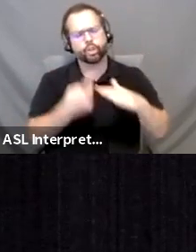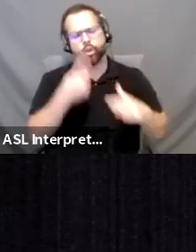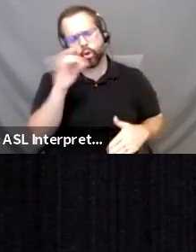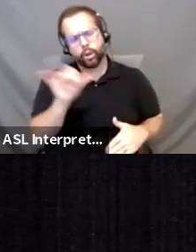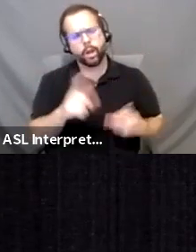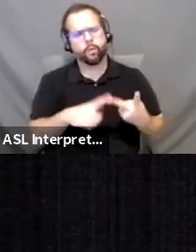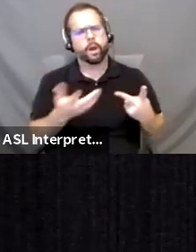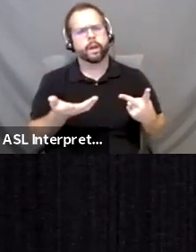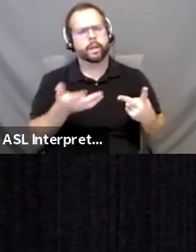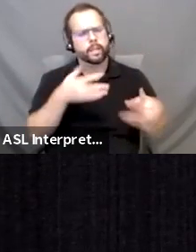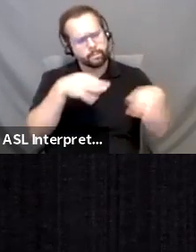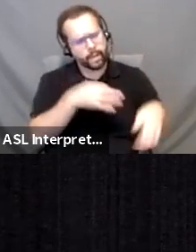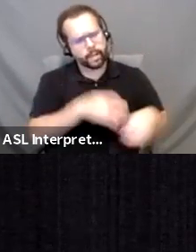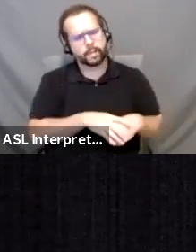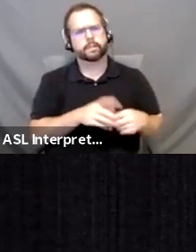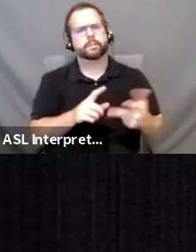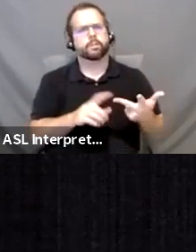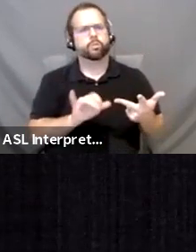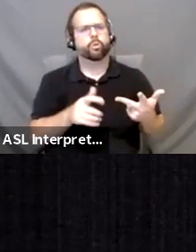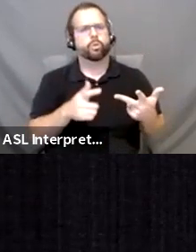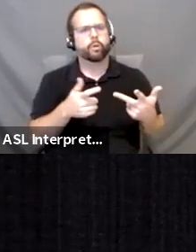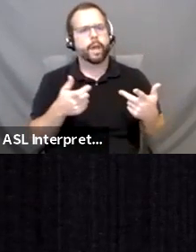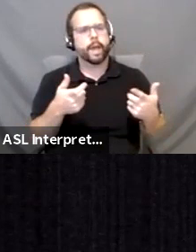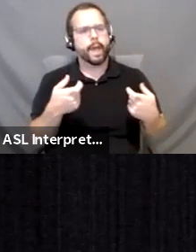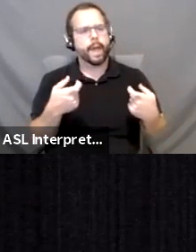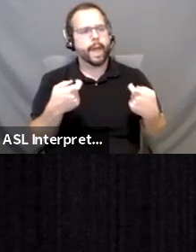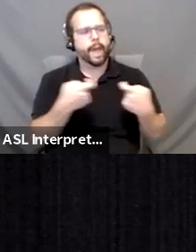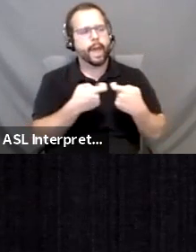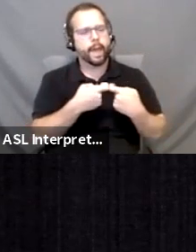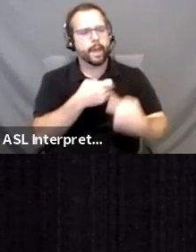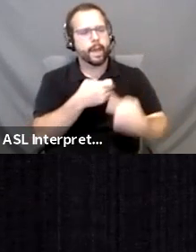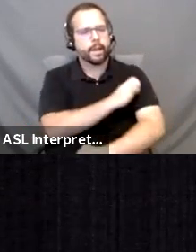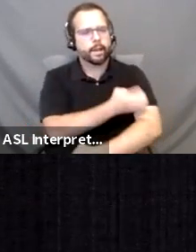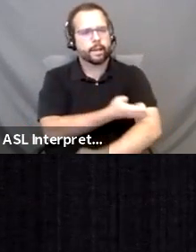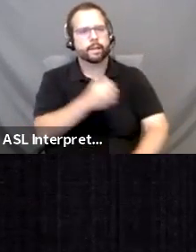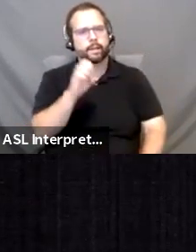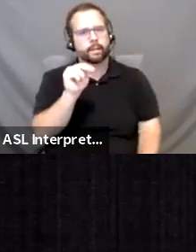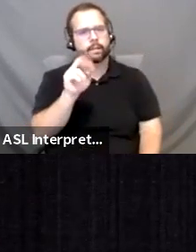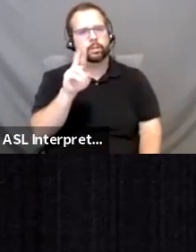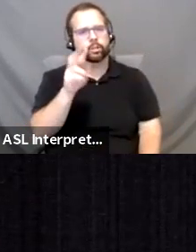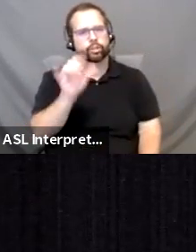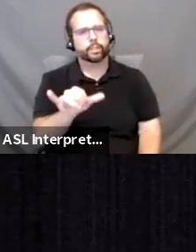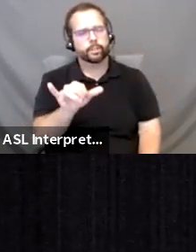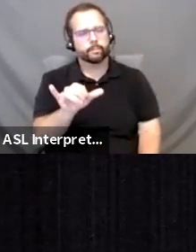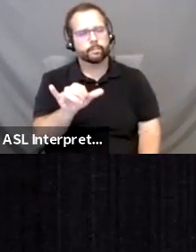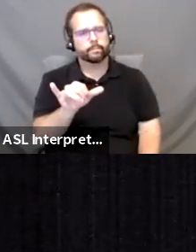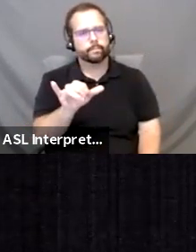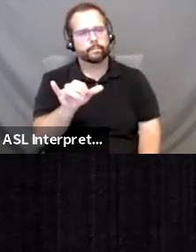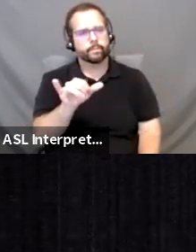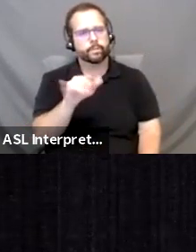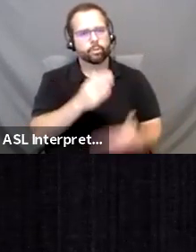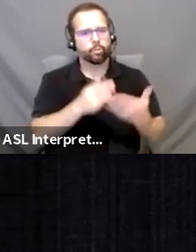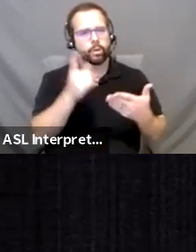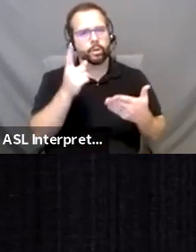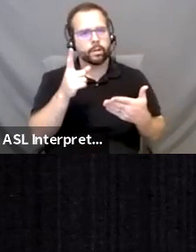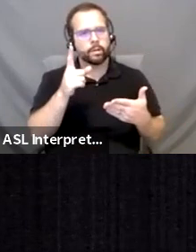energy. What does that? I mean, somebody painted a lightning bolt and that red car off of Cars that I can't remember the name of. And just was